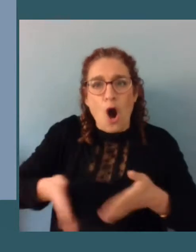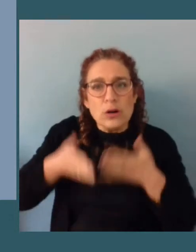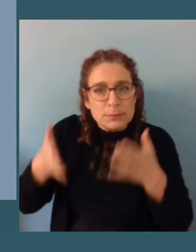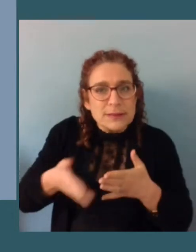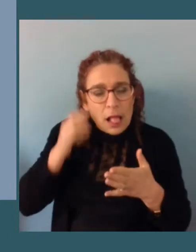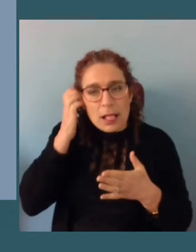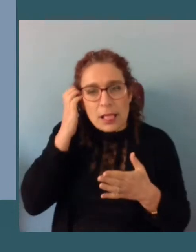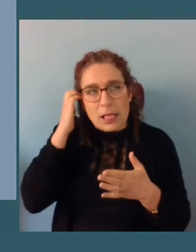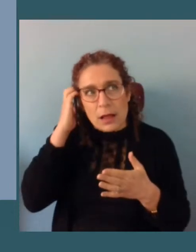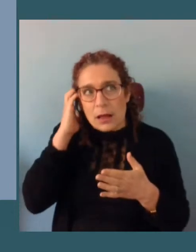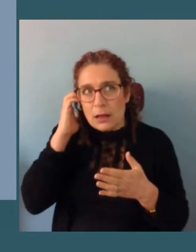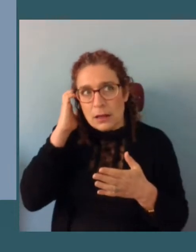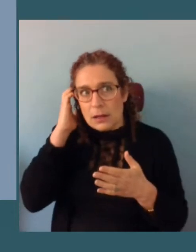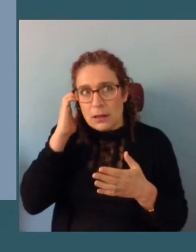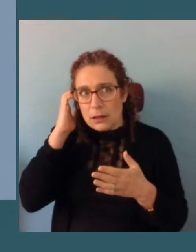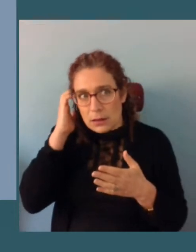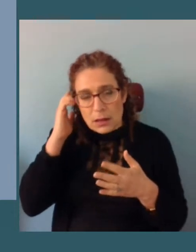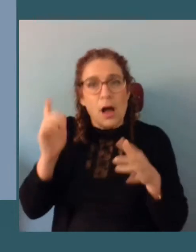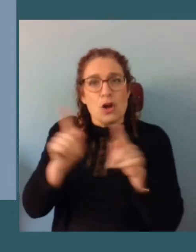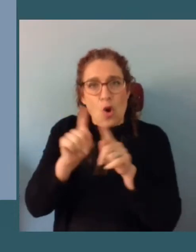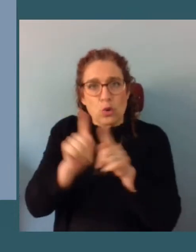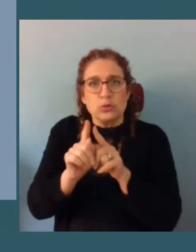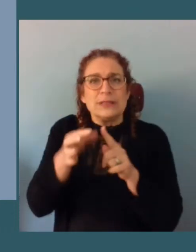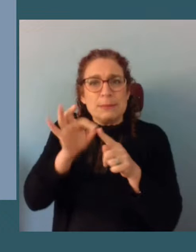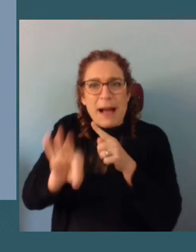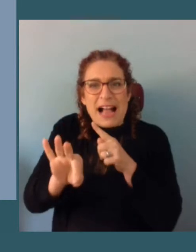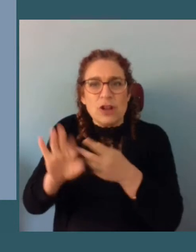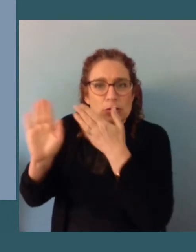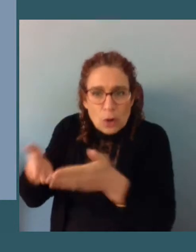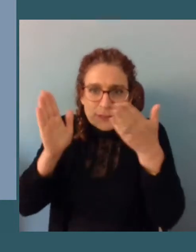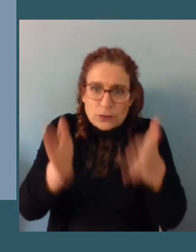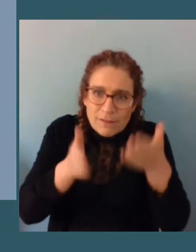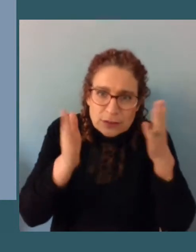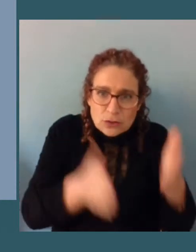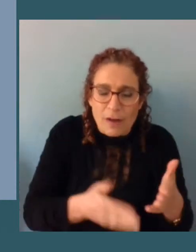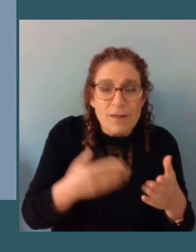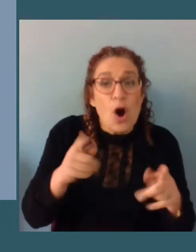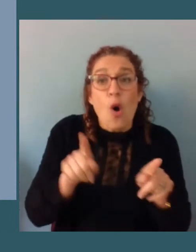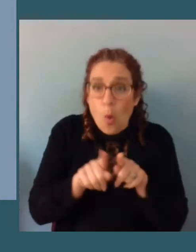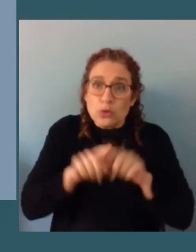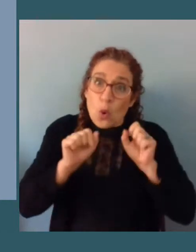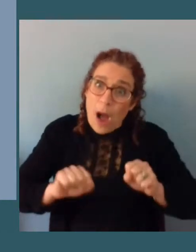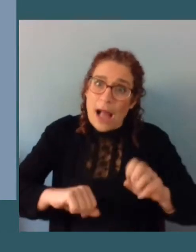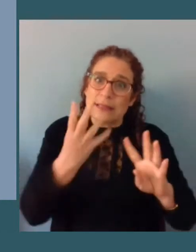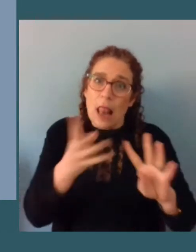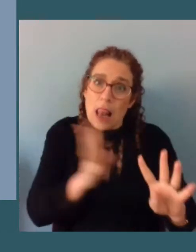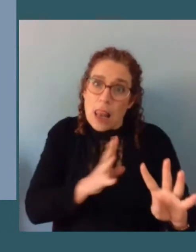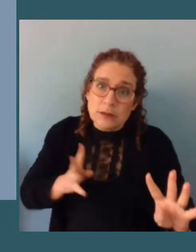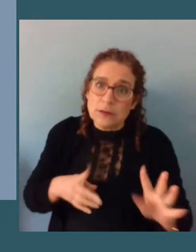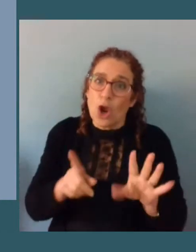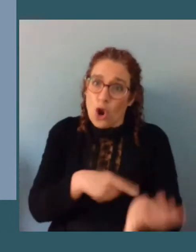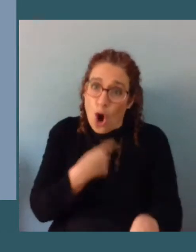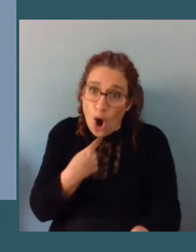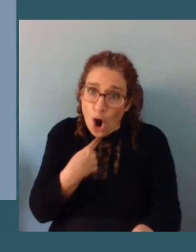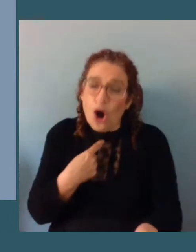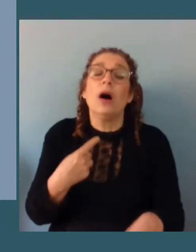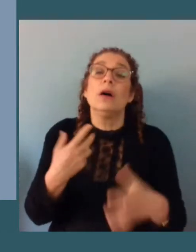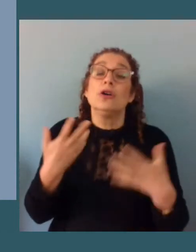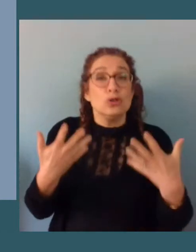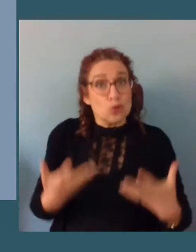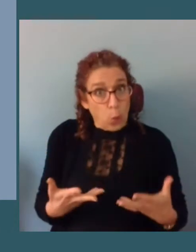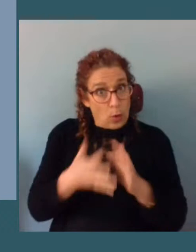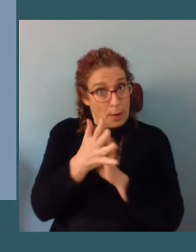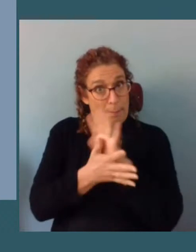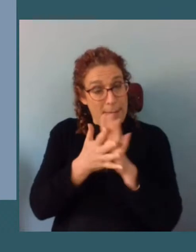access to specialist services, which can all have long waiting times. So unsurprisingly, parents may